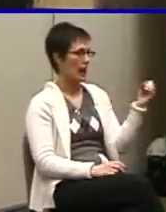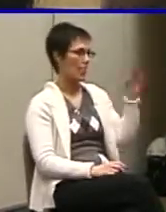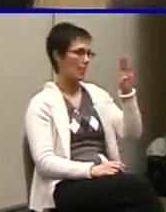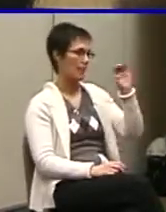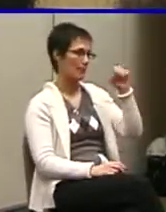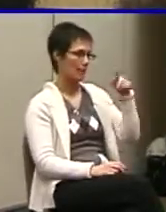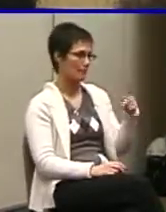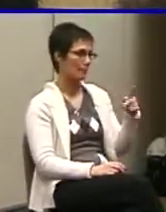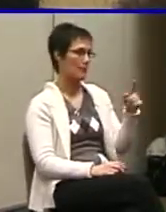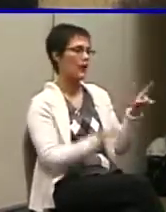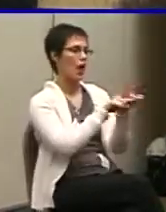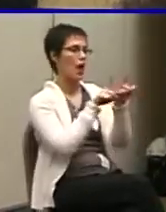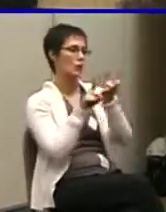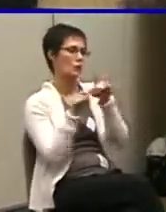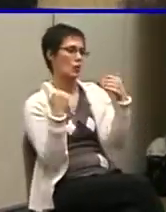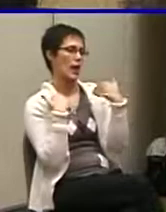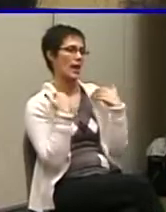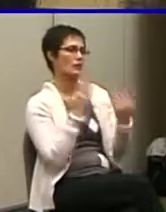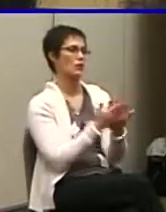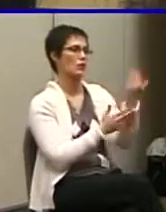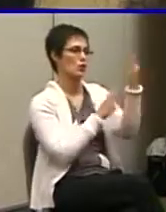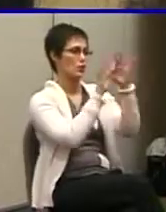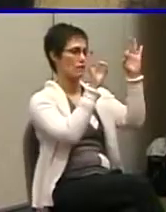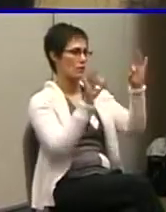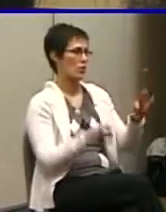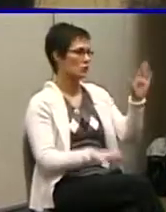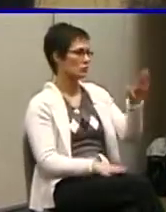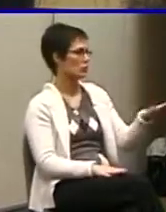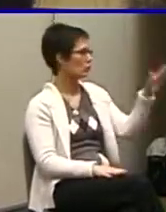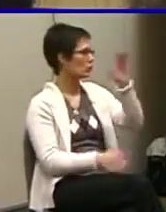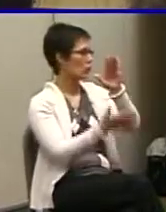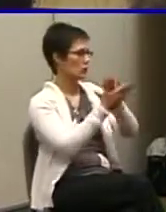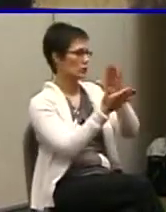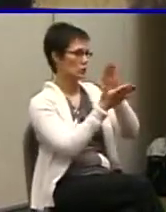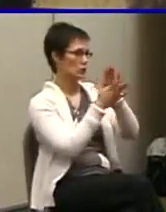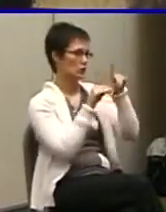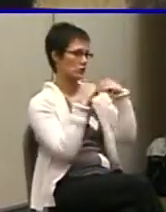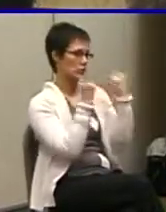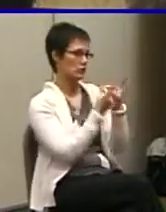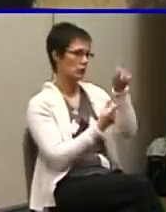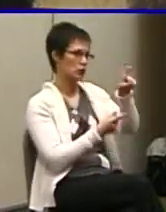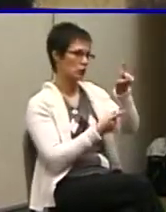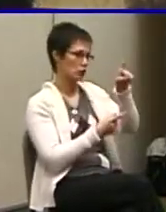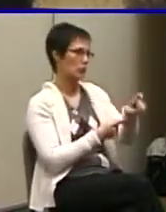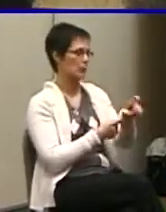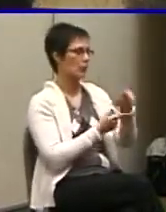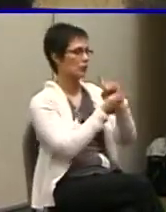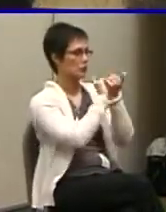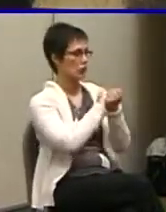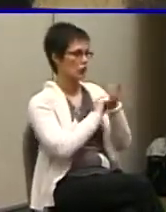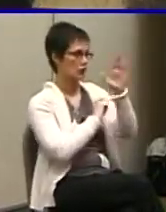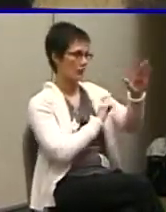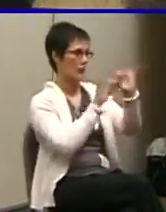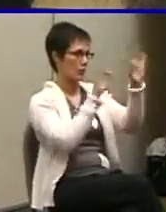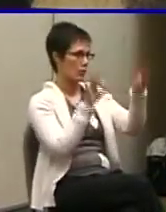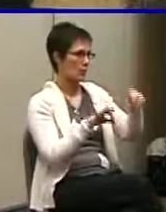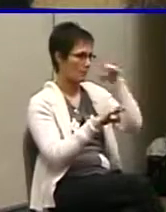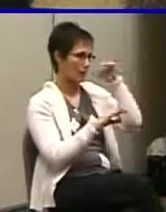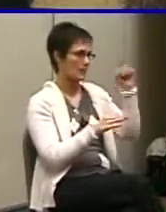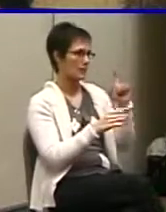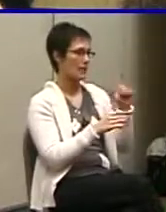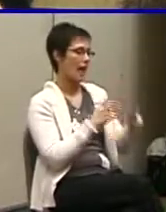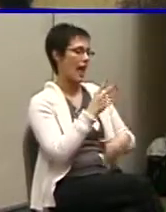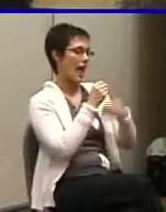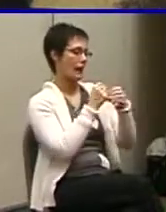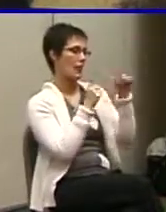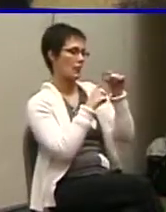also have the updated forms, so your school district should be updating their forms because they've added the term to obtain or to avoid